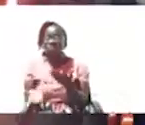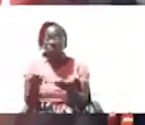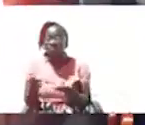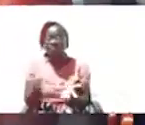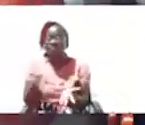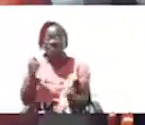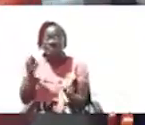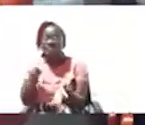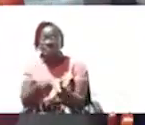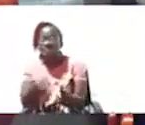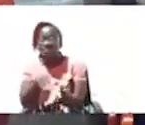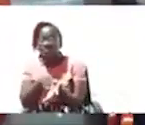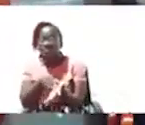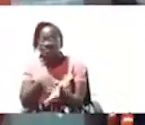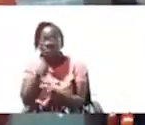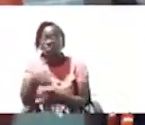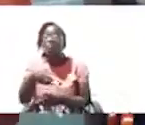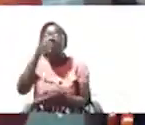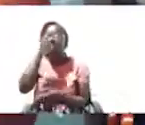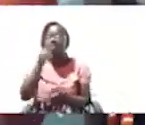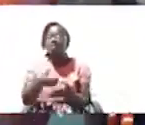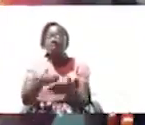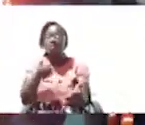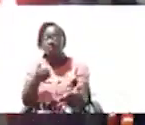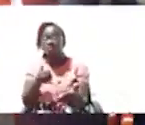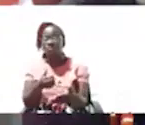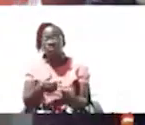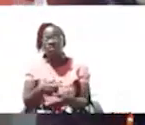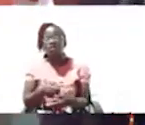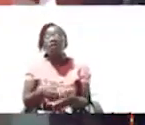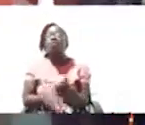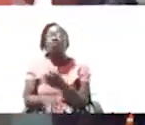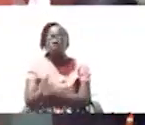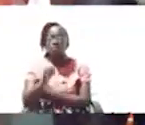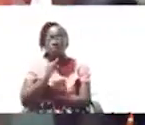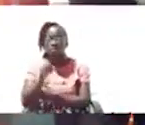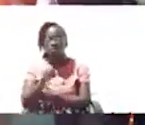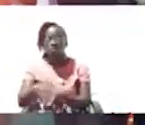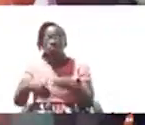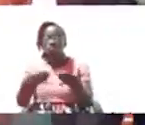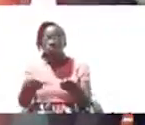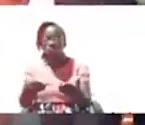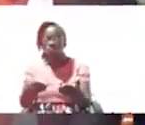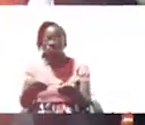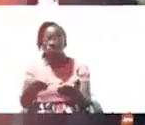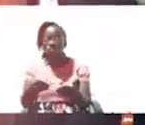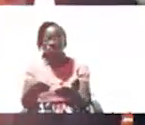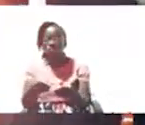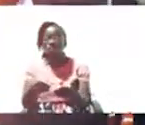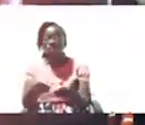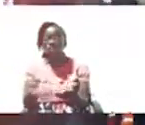This is the drug you have to take to get well. And you mean God is going to give you a shortcut.